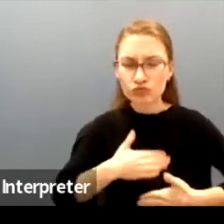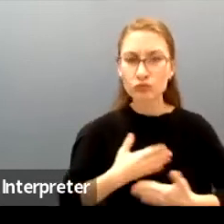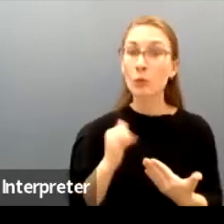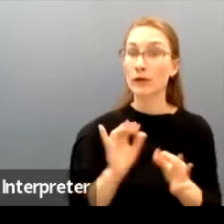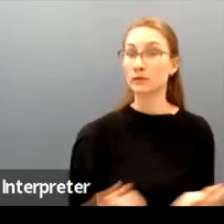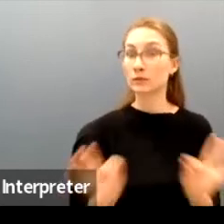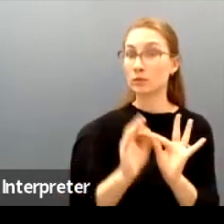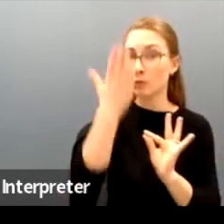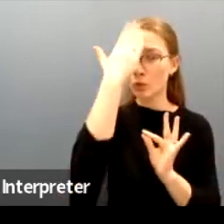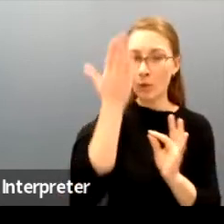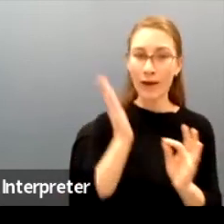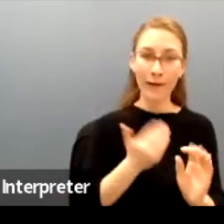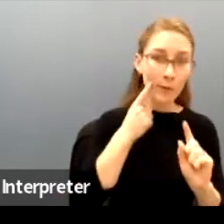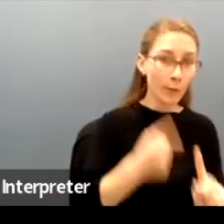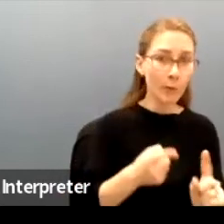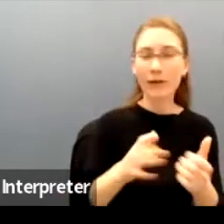can we do it?